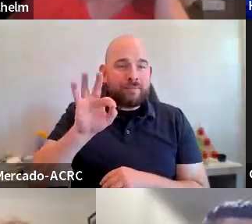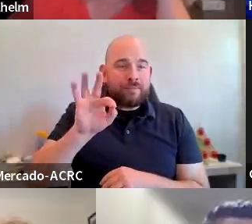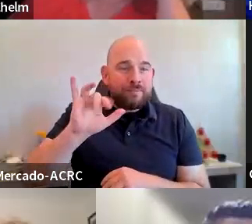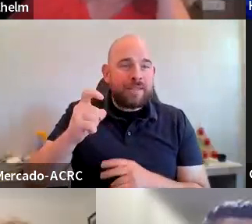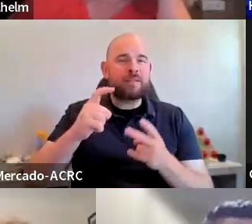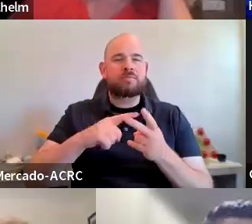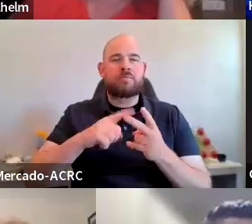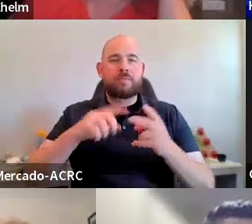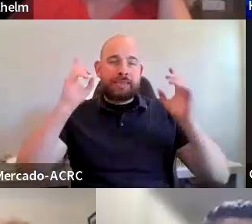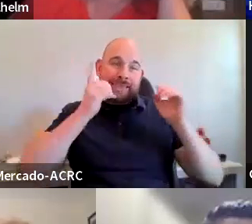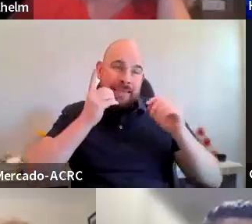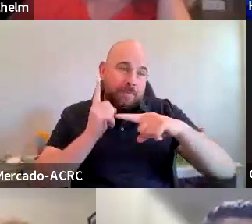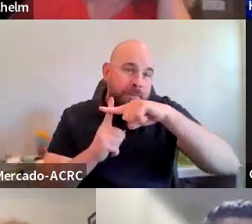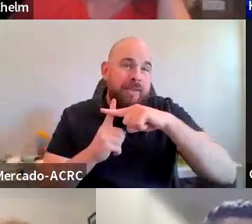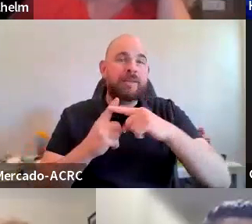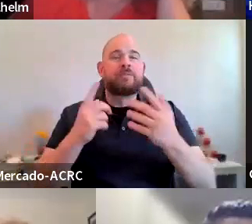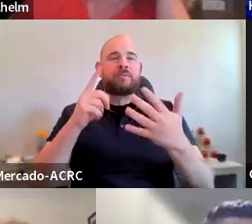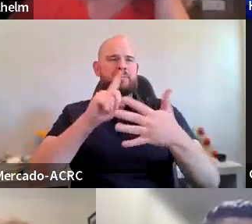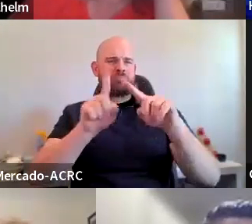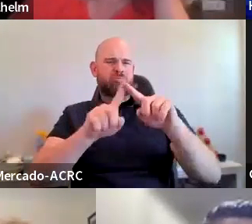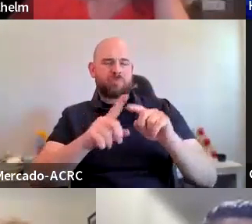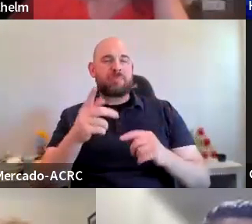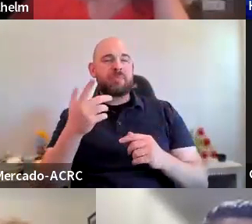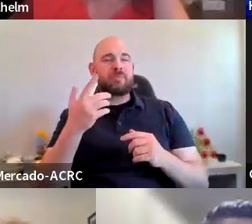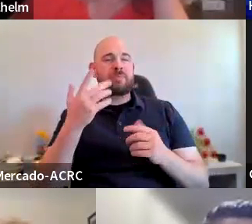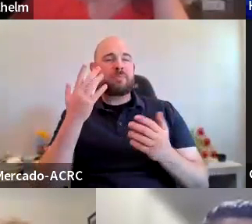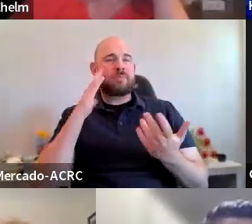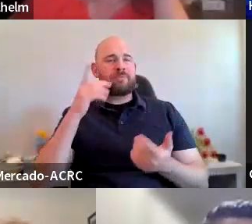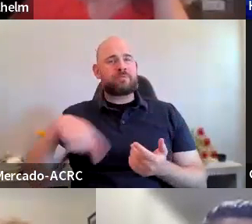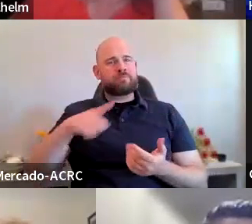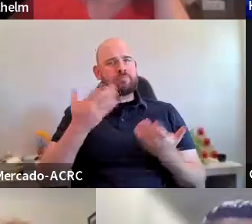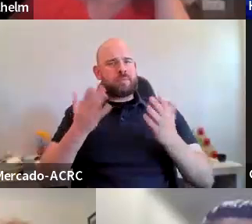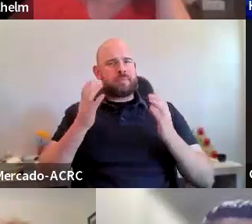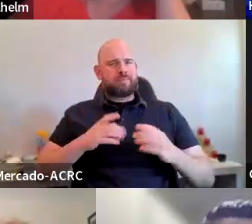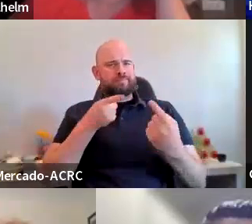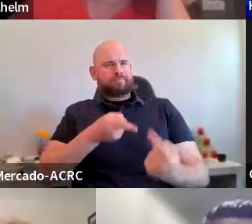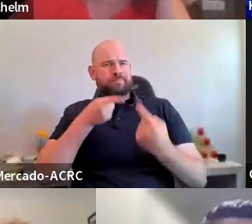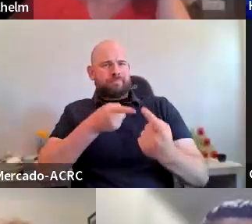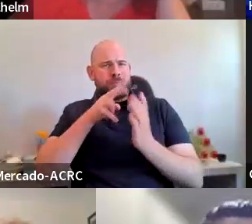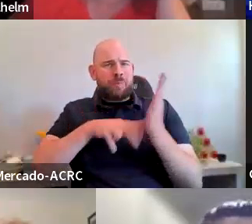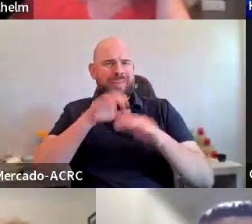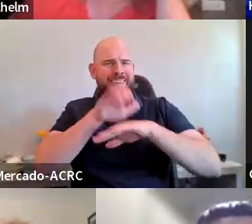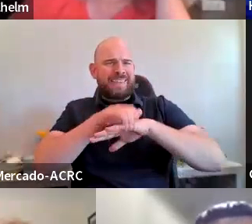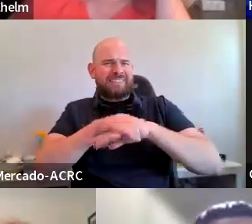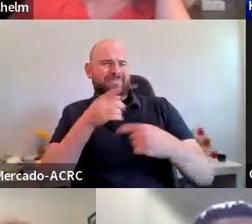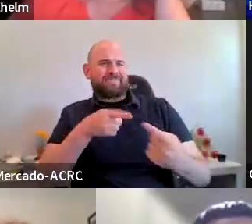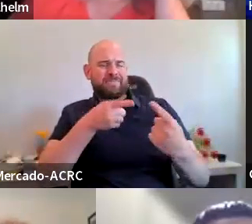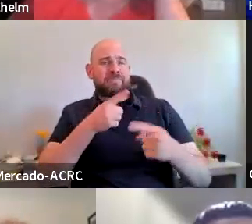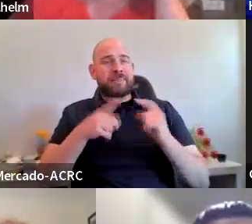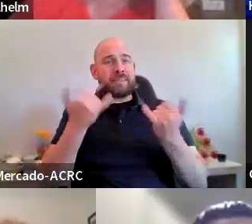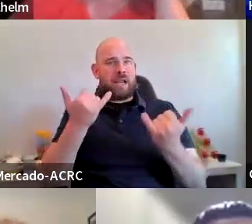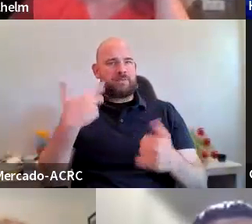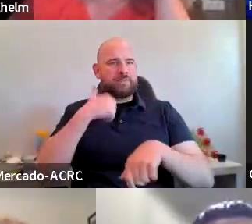aids. Then about captions, Netflix and Disney Plus, there might be